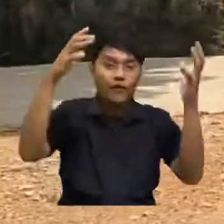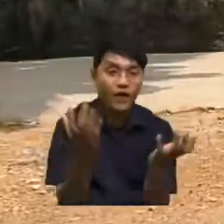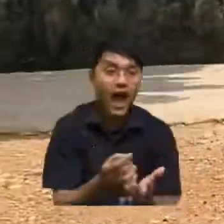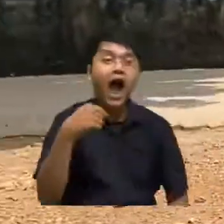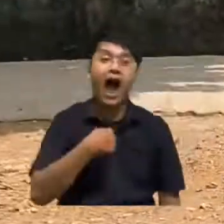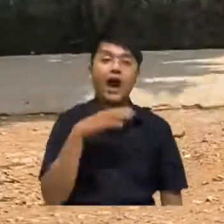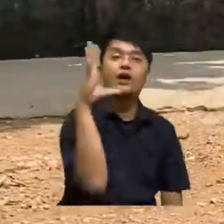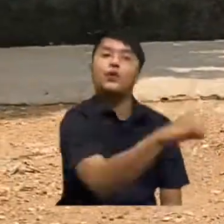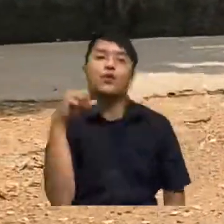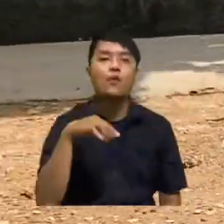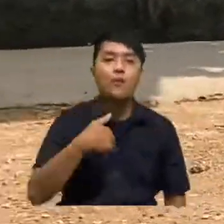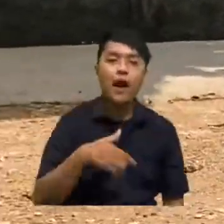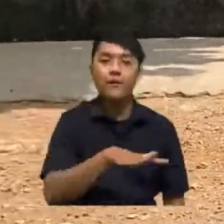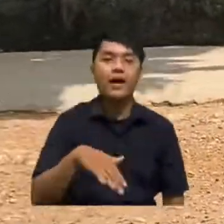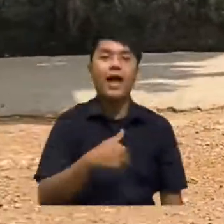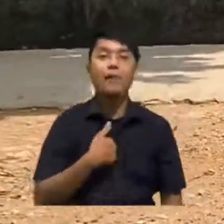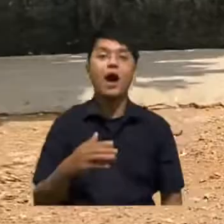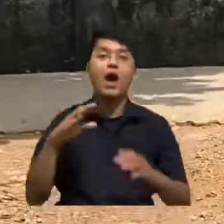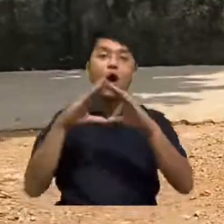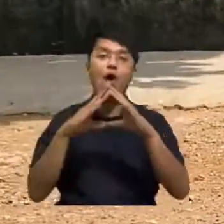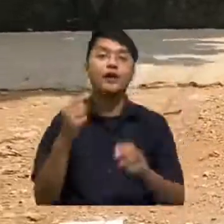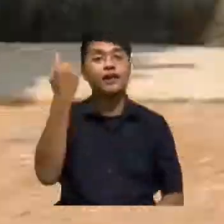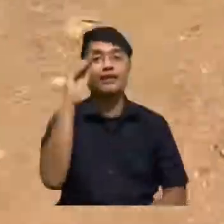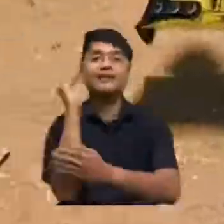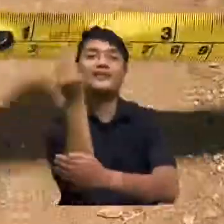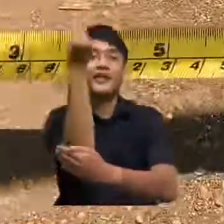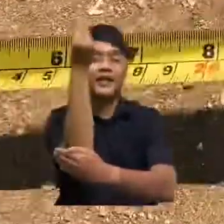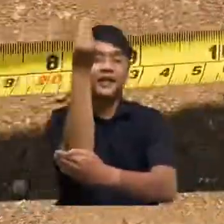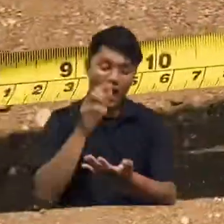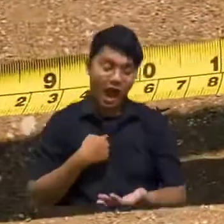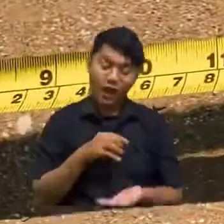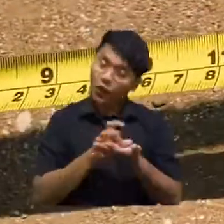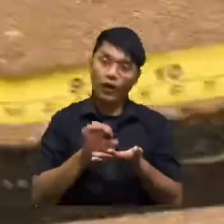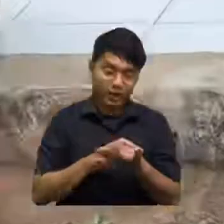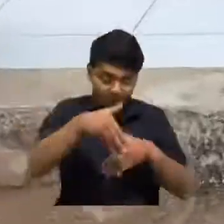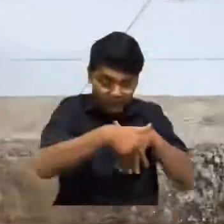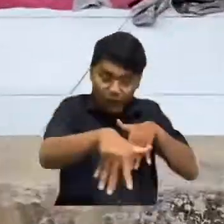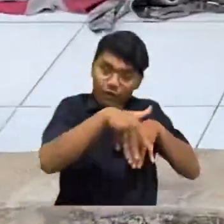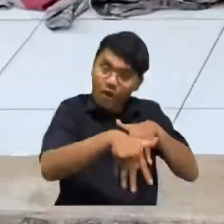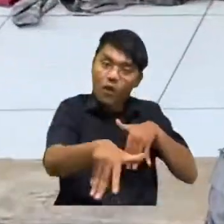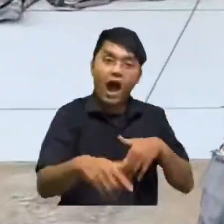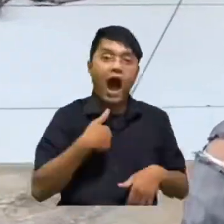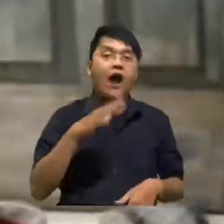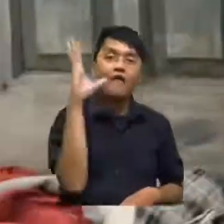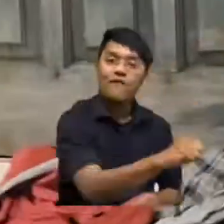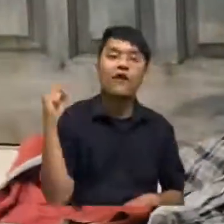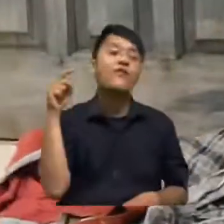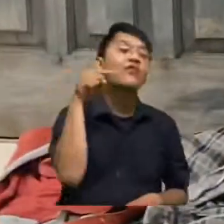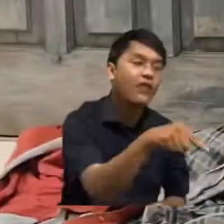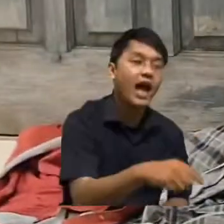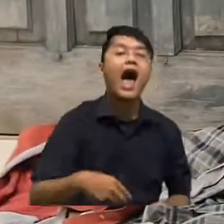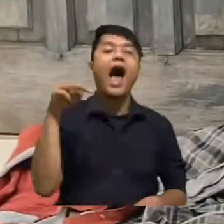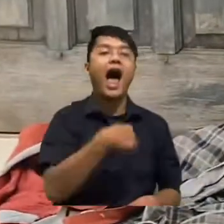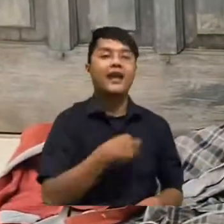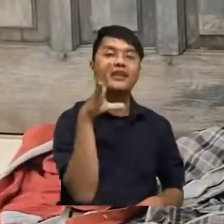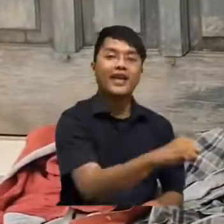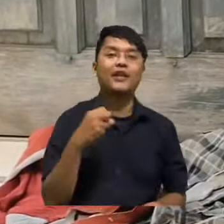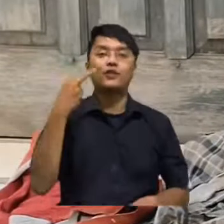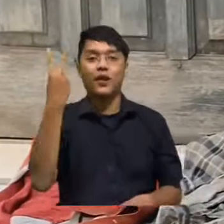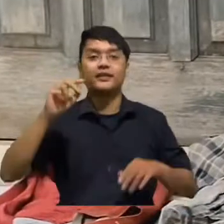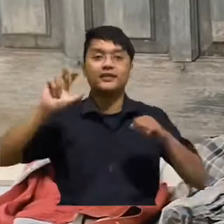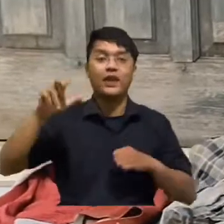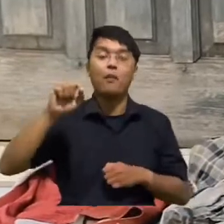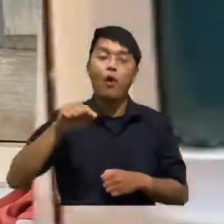I took my place at my home in Jakarta. After I calculated its shadow, I found that I got